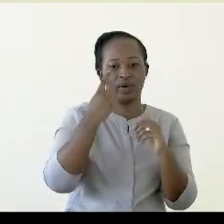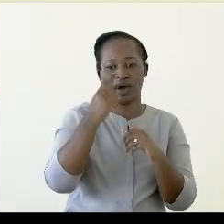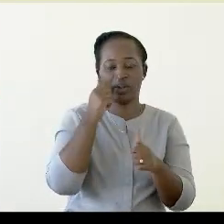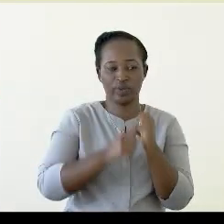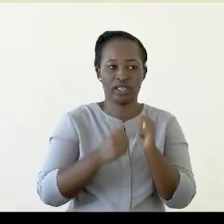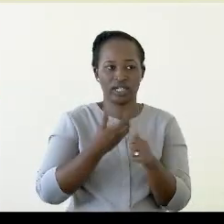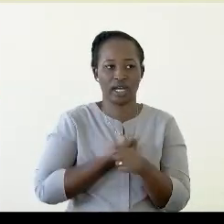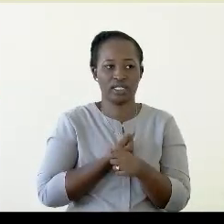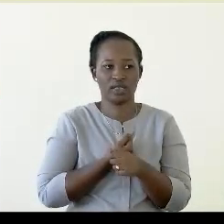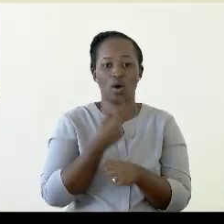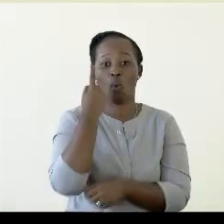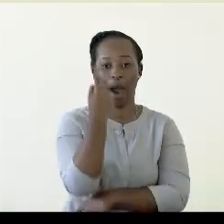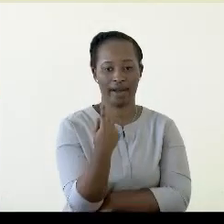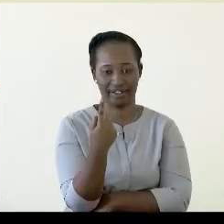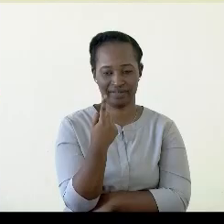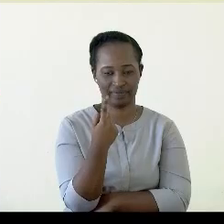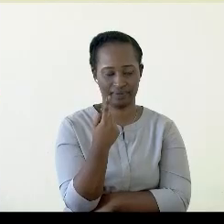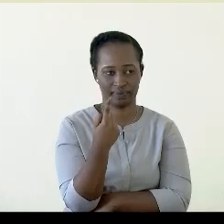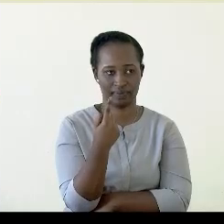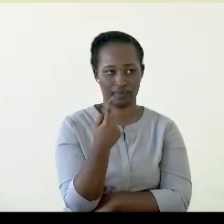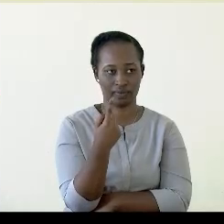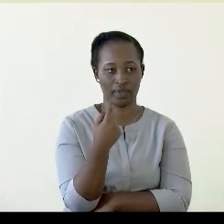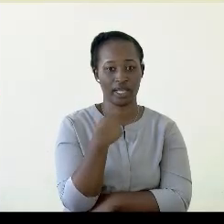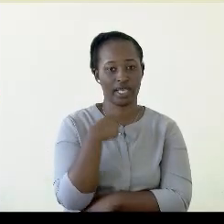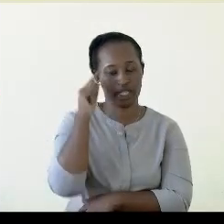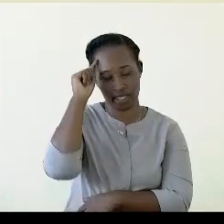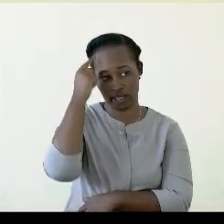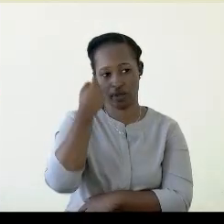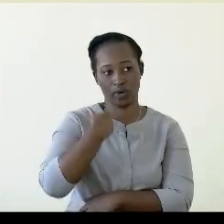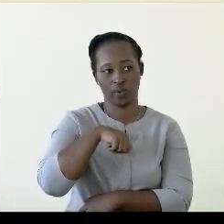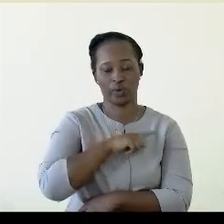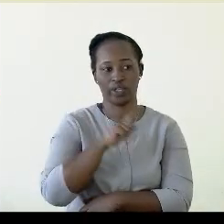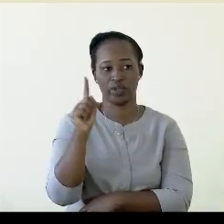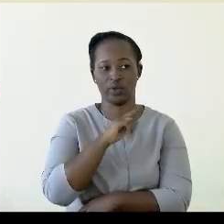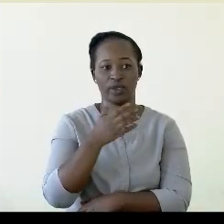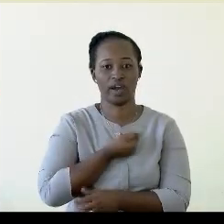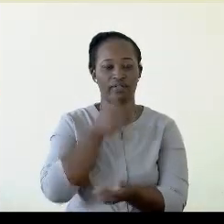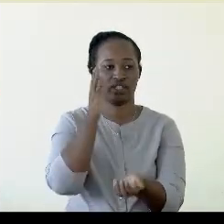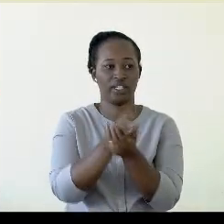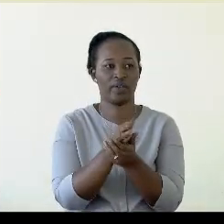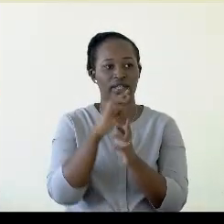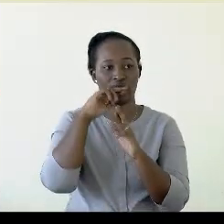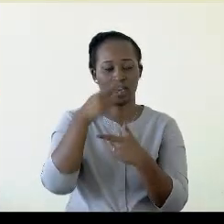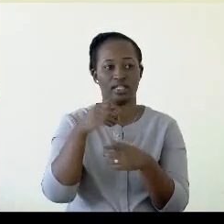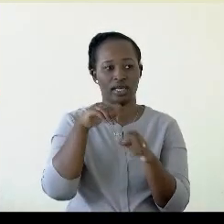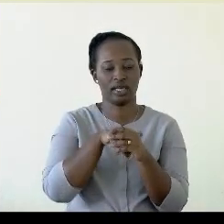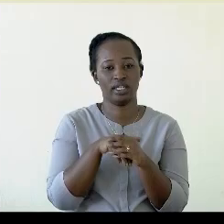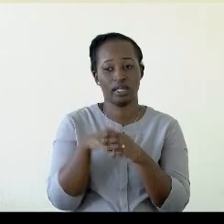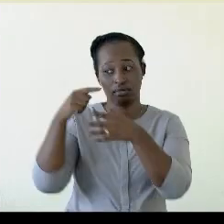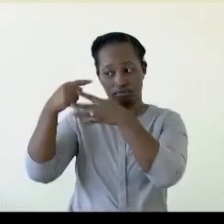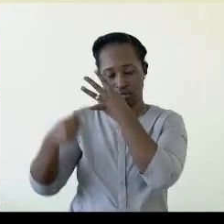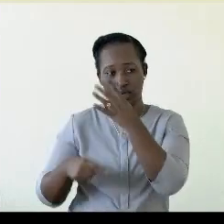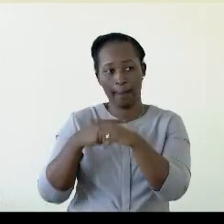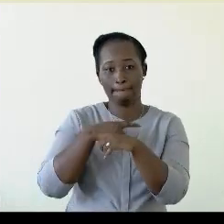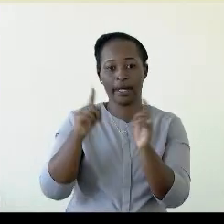which contains 1. So I guess here we don't have the right answer in the suggestions, but